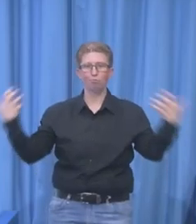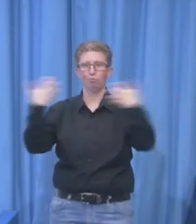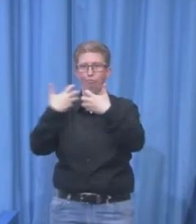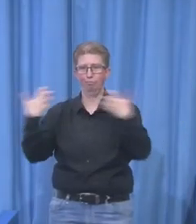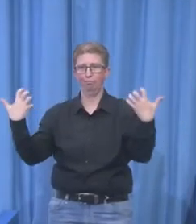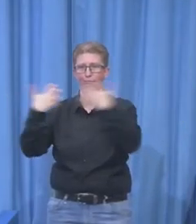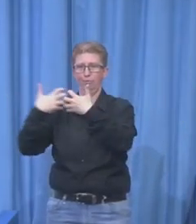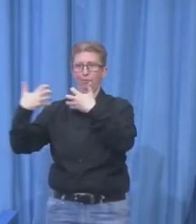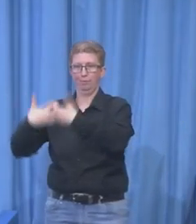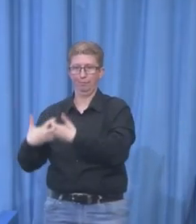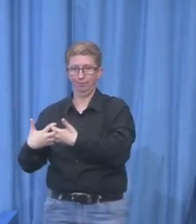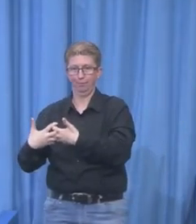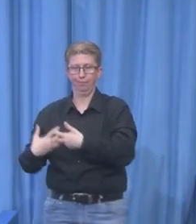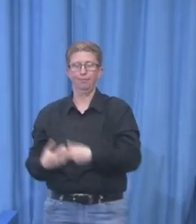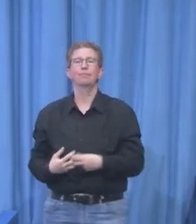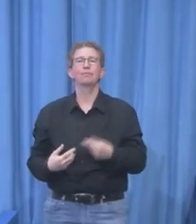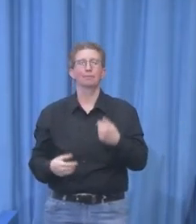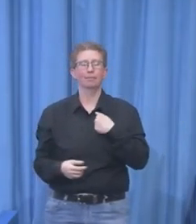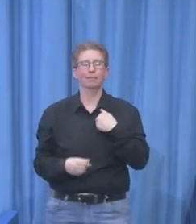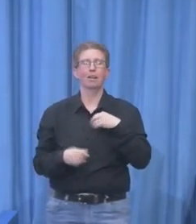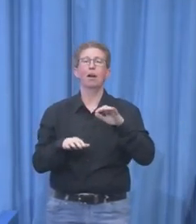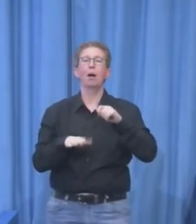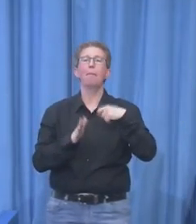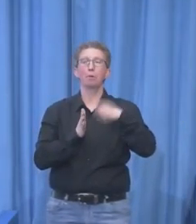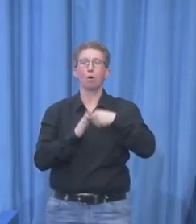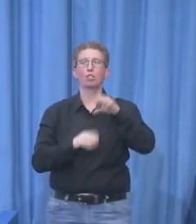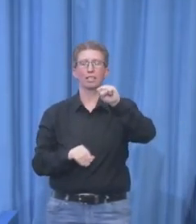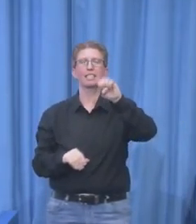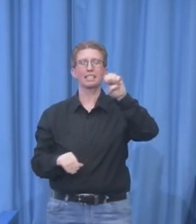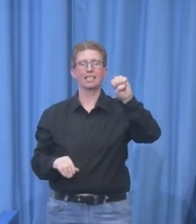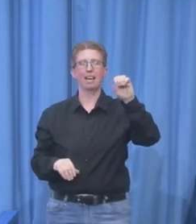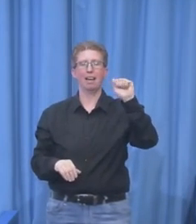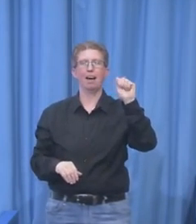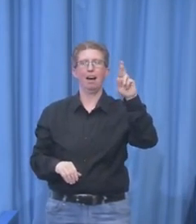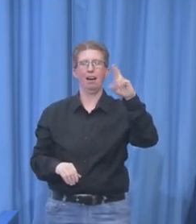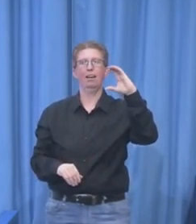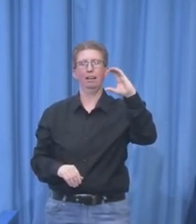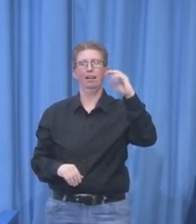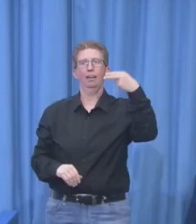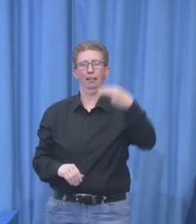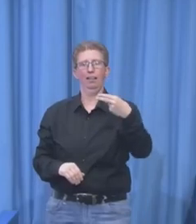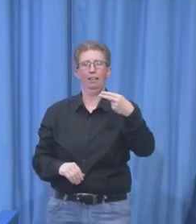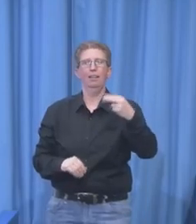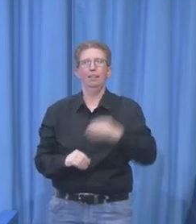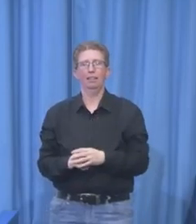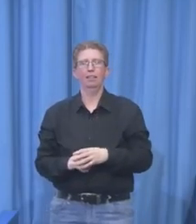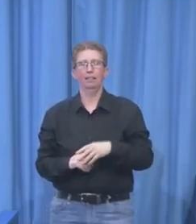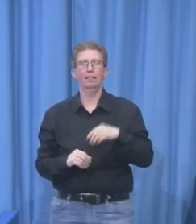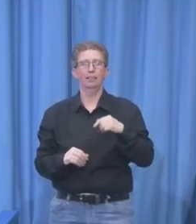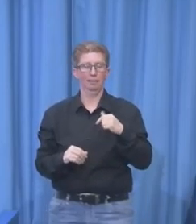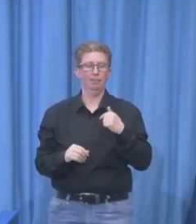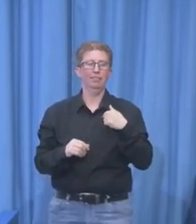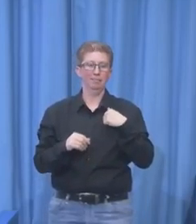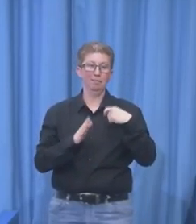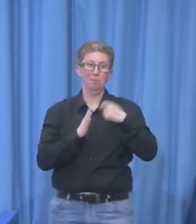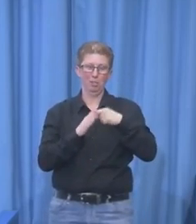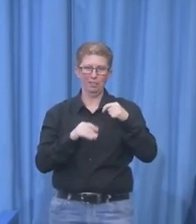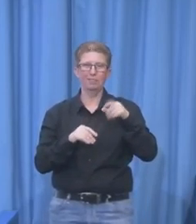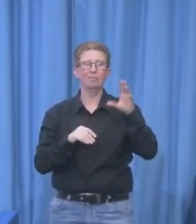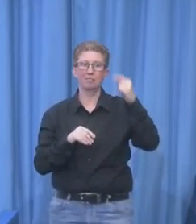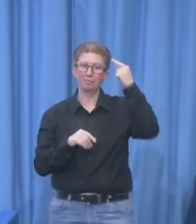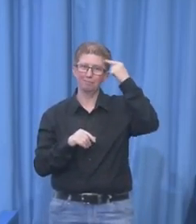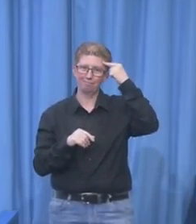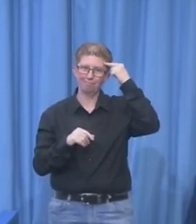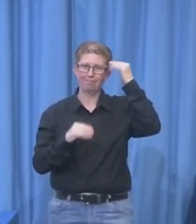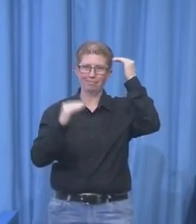with intellectual and developmental disabilities. That's our focus. That's who we work with. We consider them to